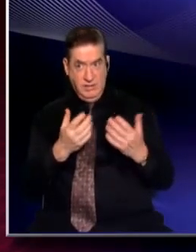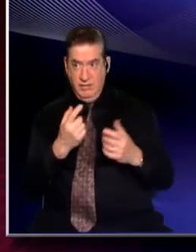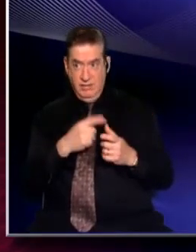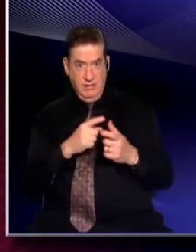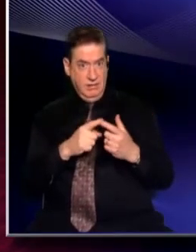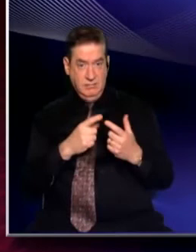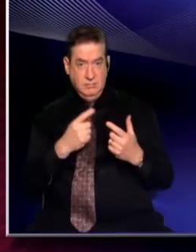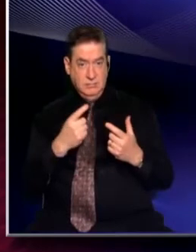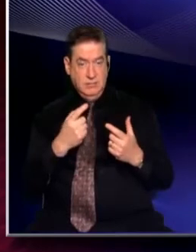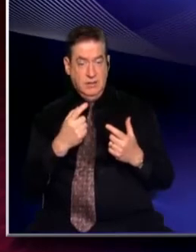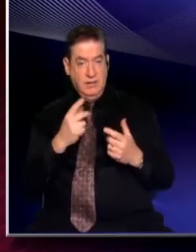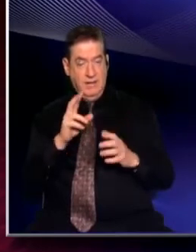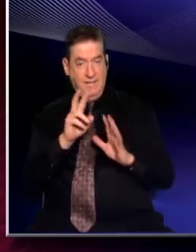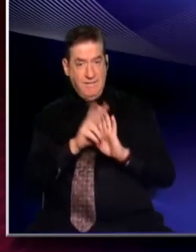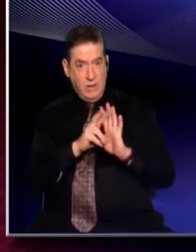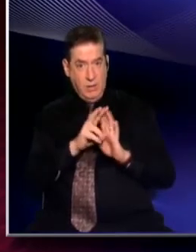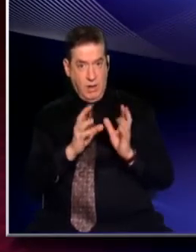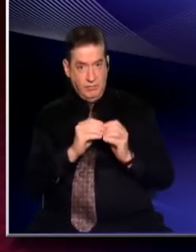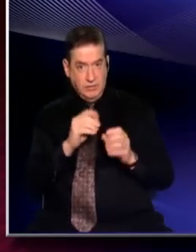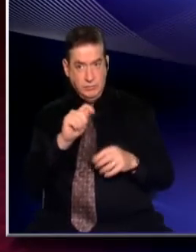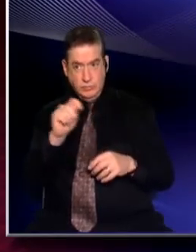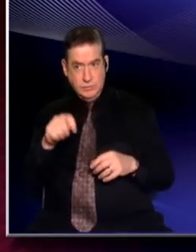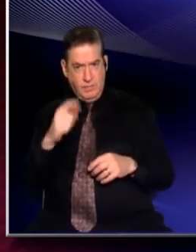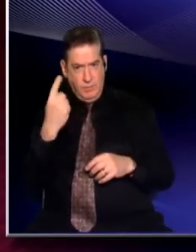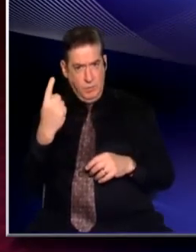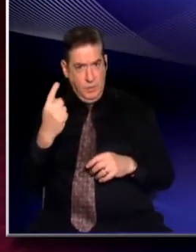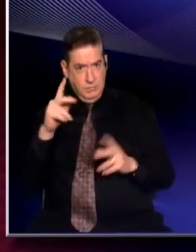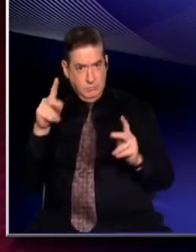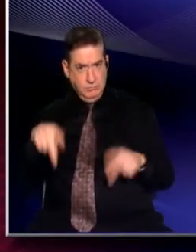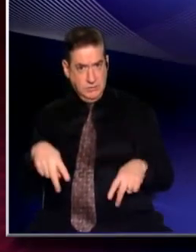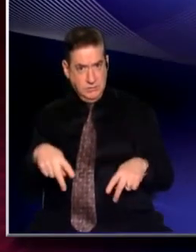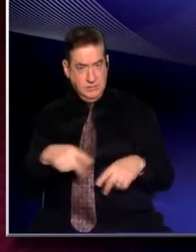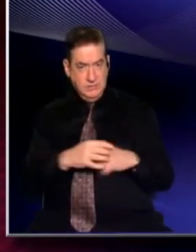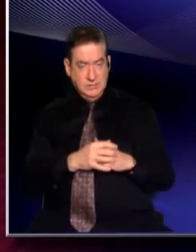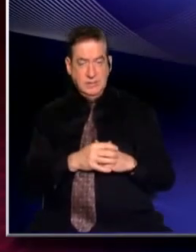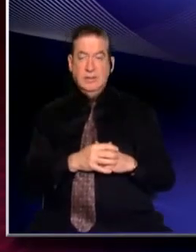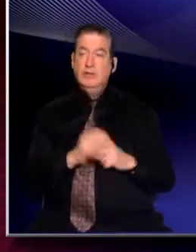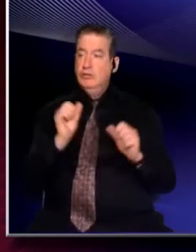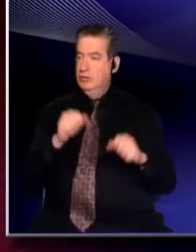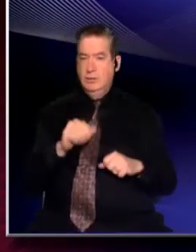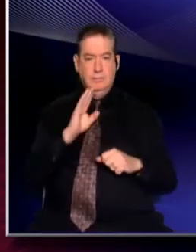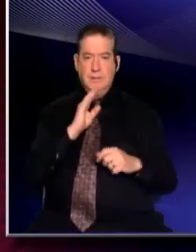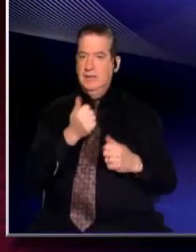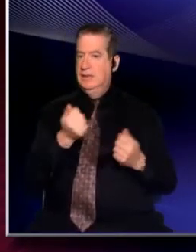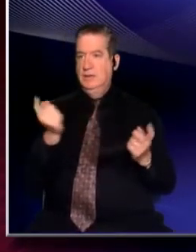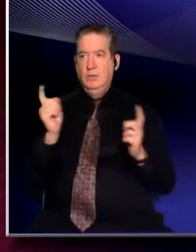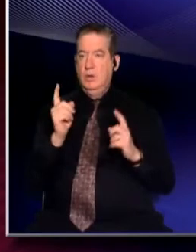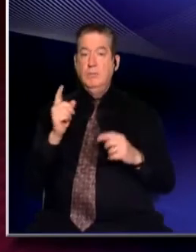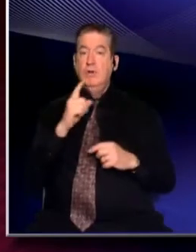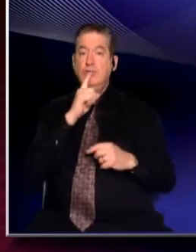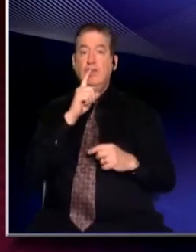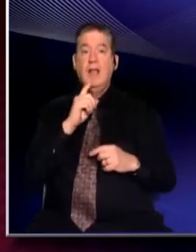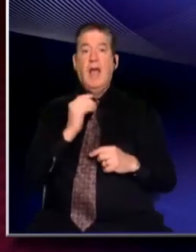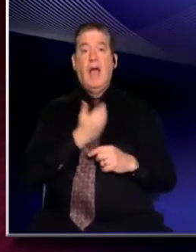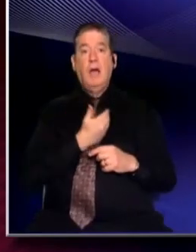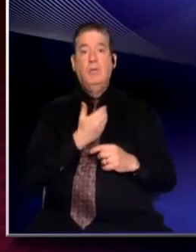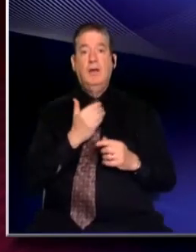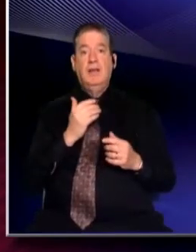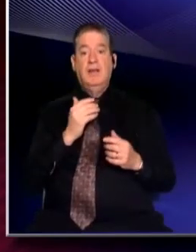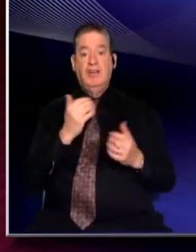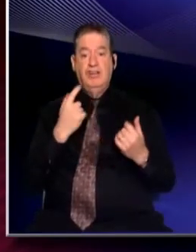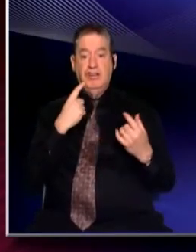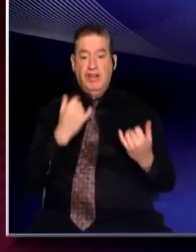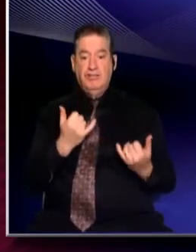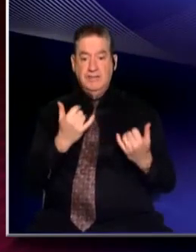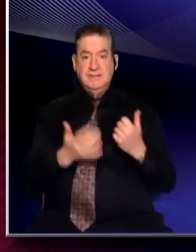for a video conferencing in Tucson for one person? It could be anywhere, because currently with our current technology, it has to be